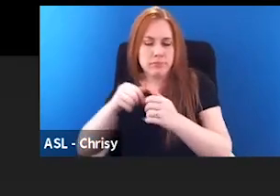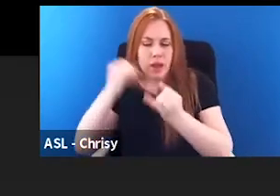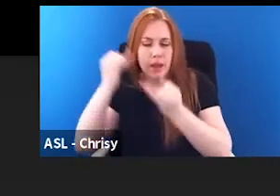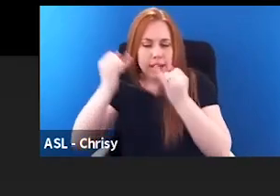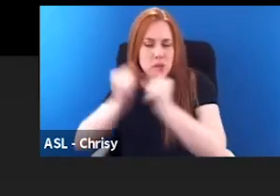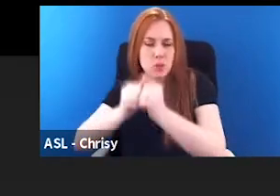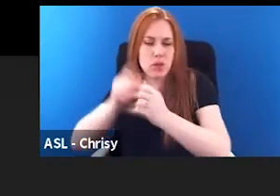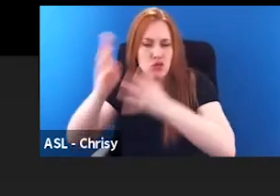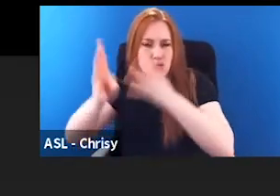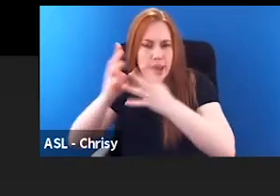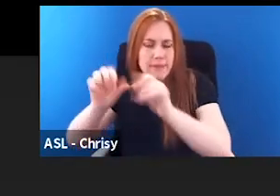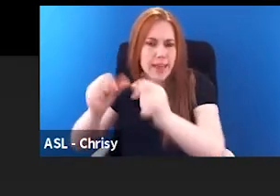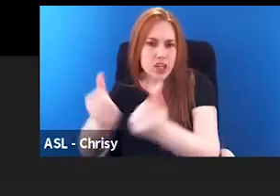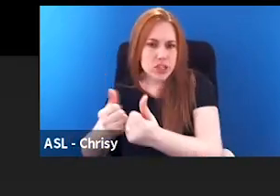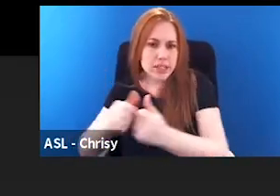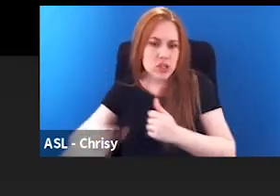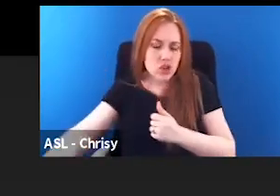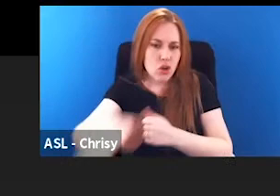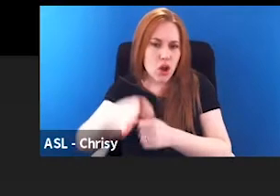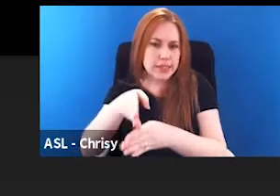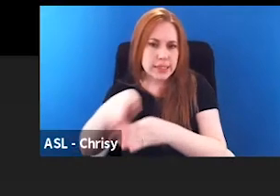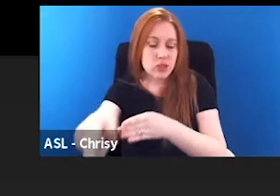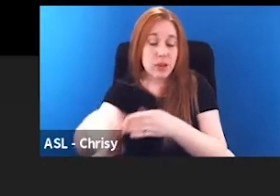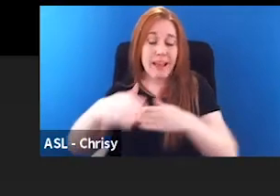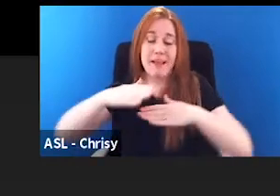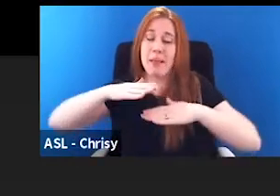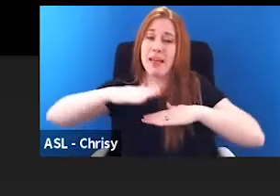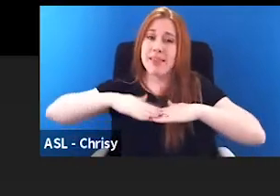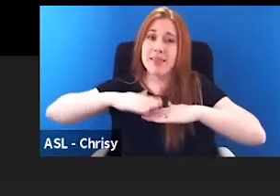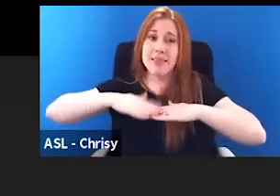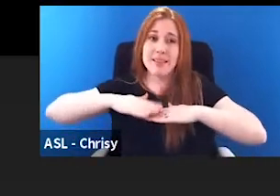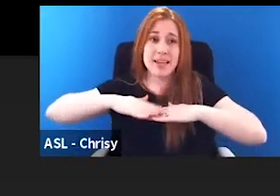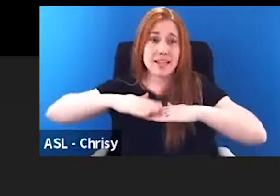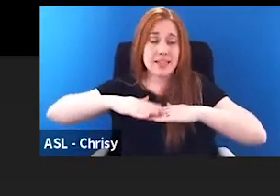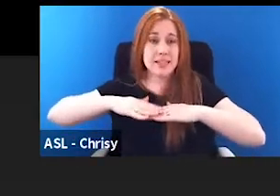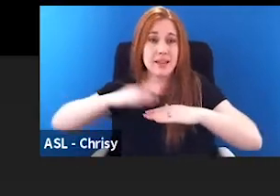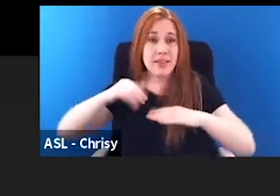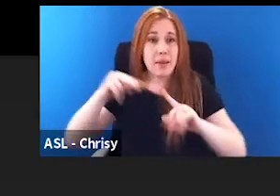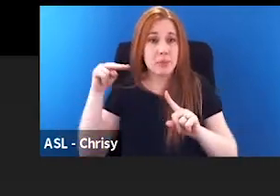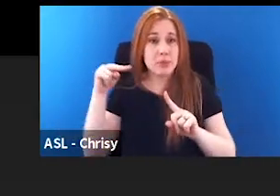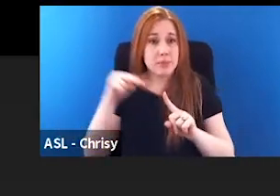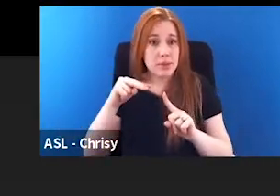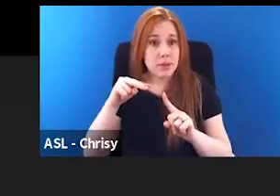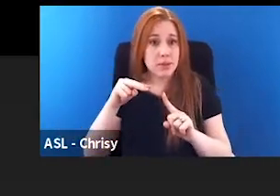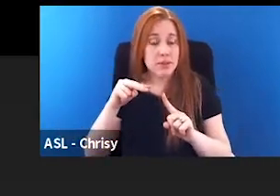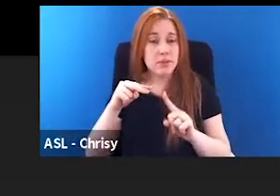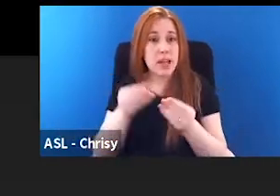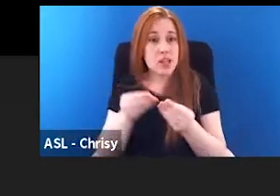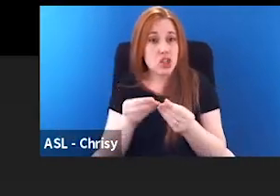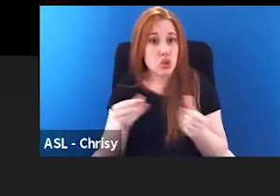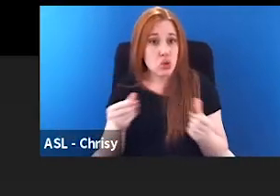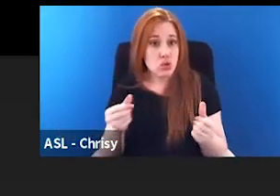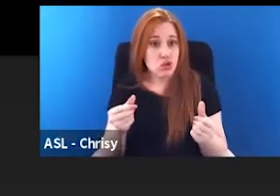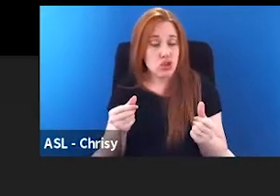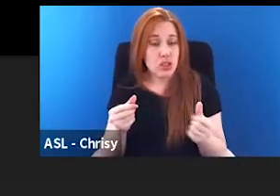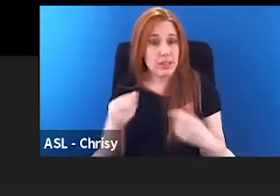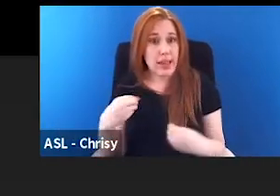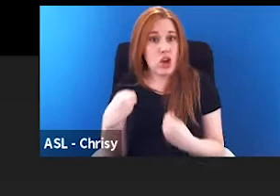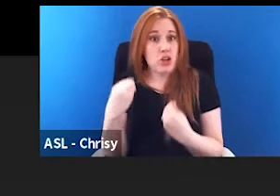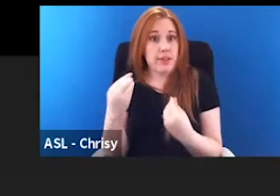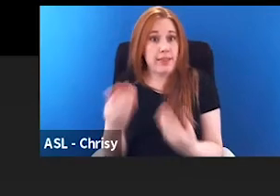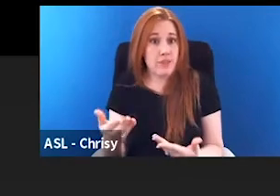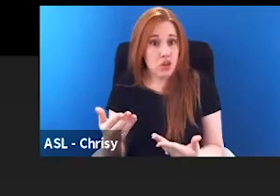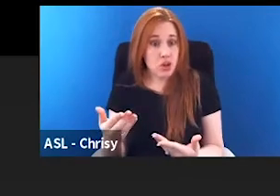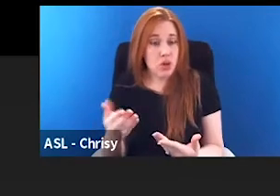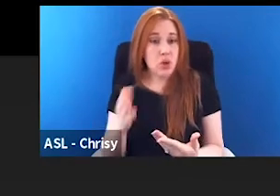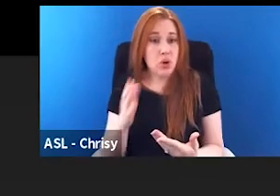industry. I think, minimally, the perspectives and solutions that are delivered are going